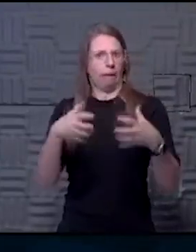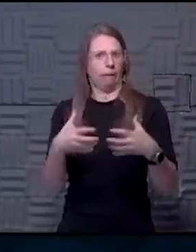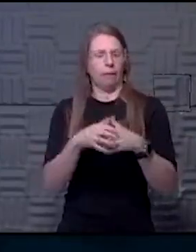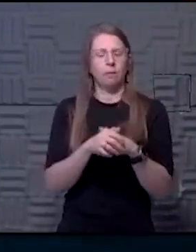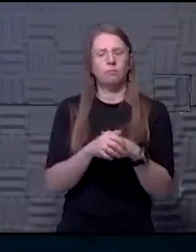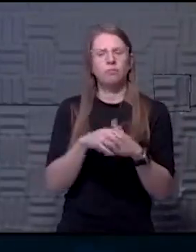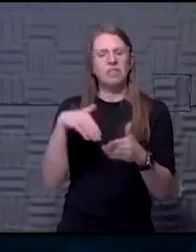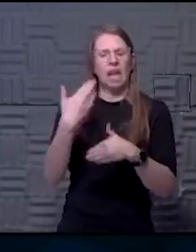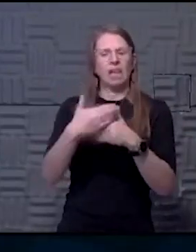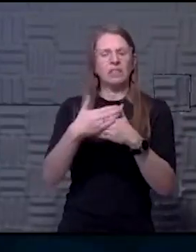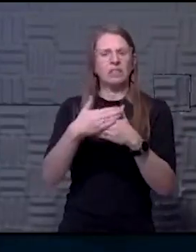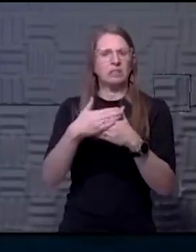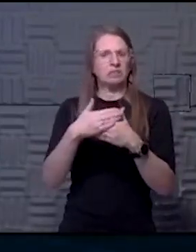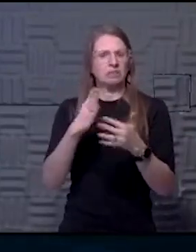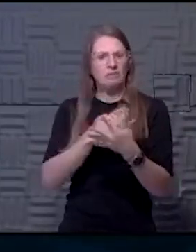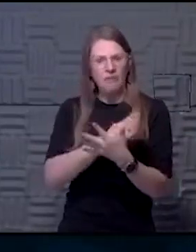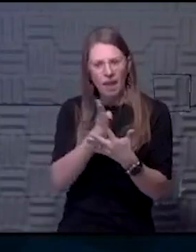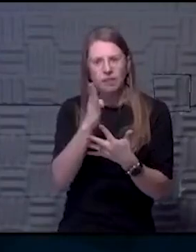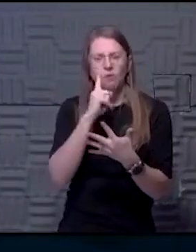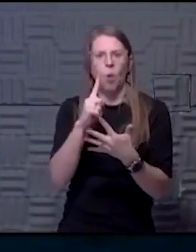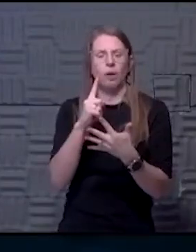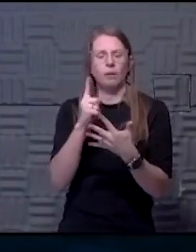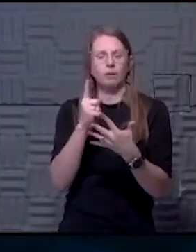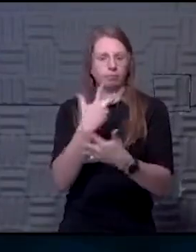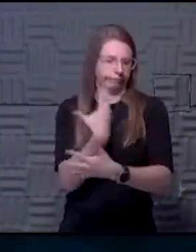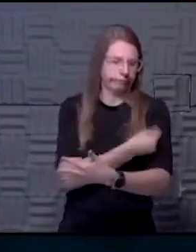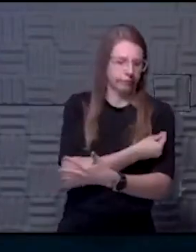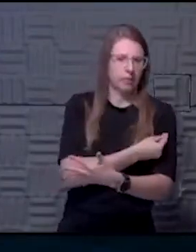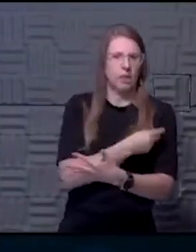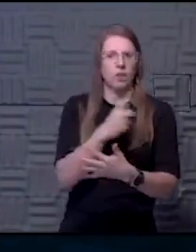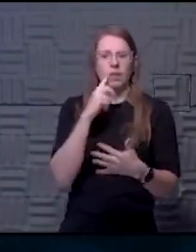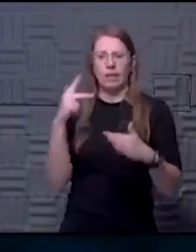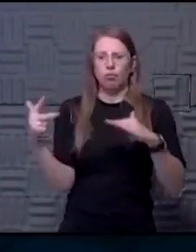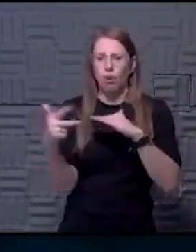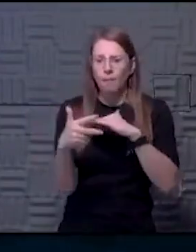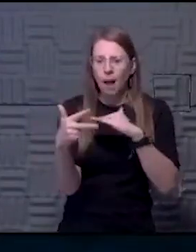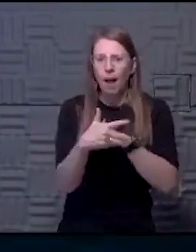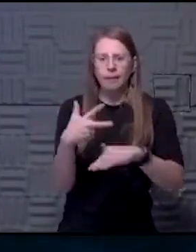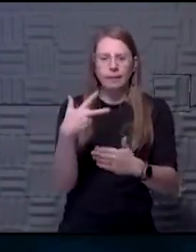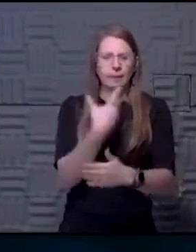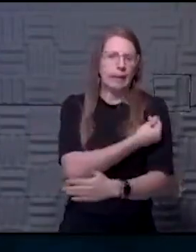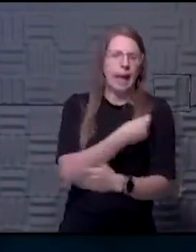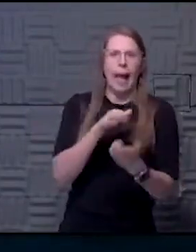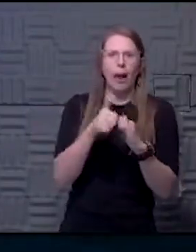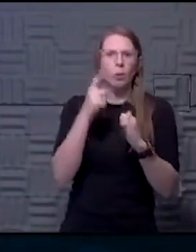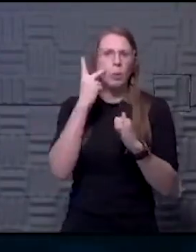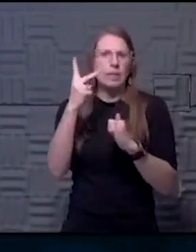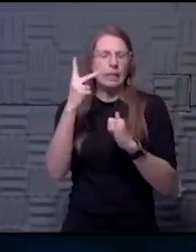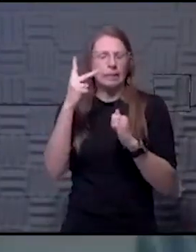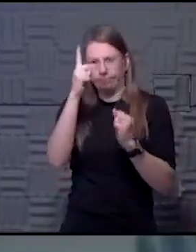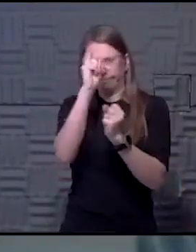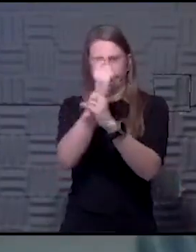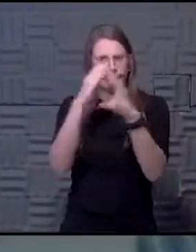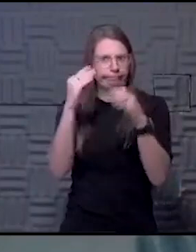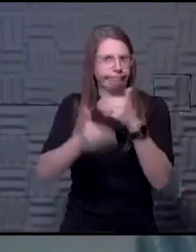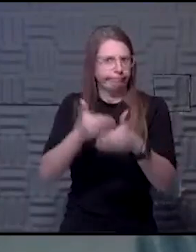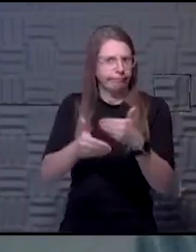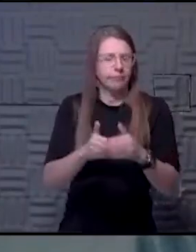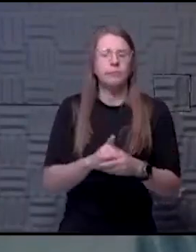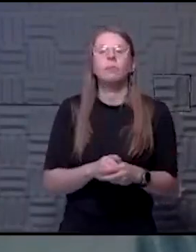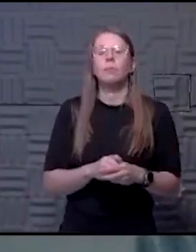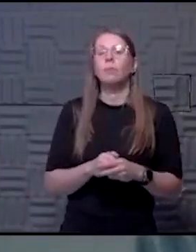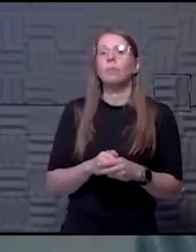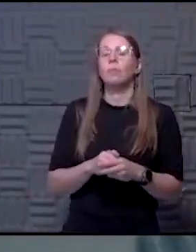of this epidemic about trying to get things in people's arms? You see drive-by clinics. Do you see? I mean, how do you see this going on? Well, first of